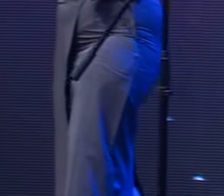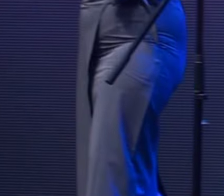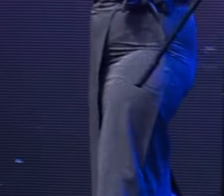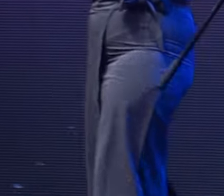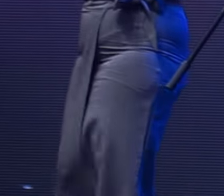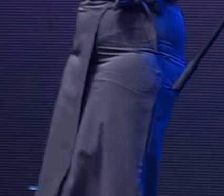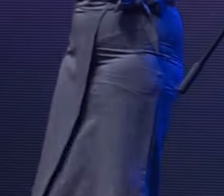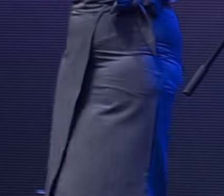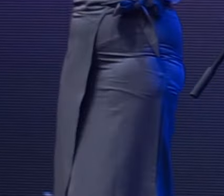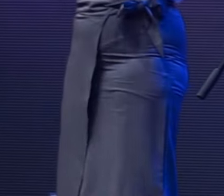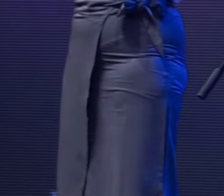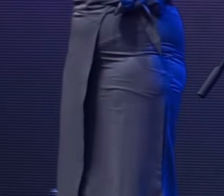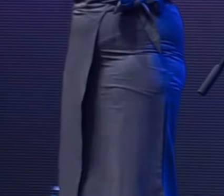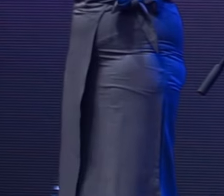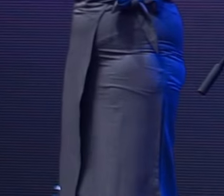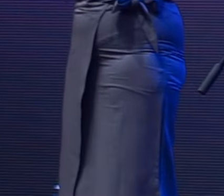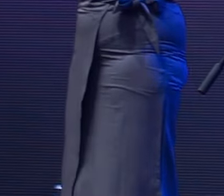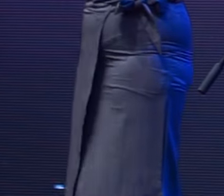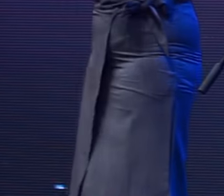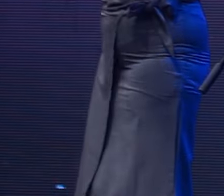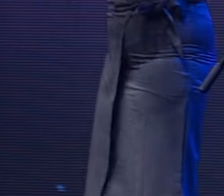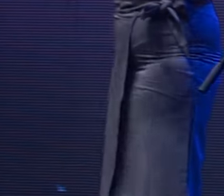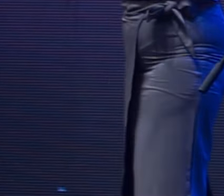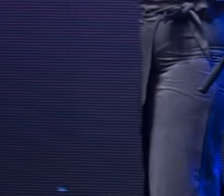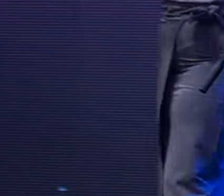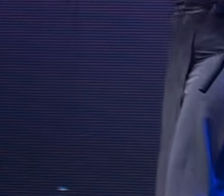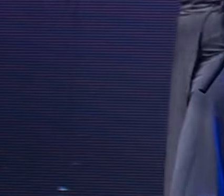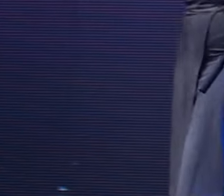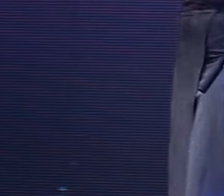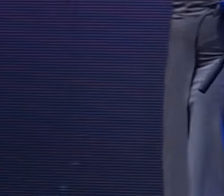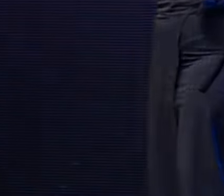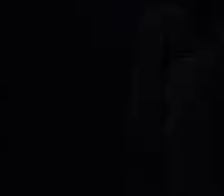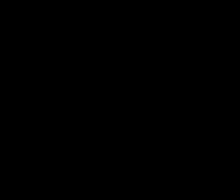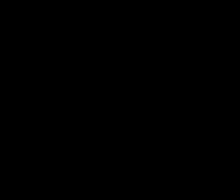Darum Happy Sunday God bless you SH one your praise